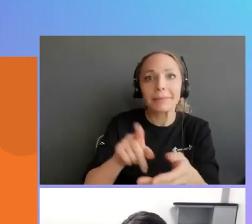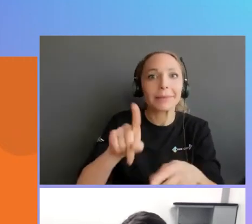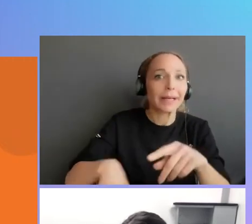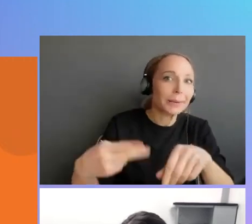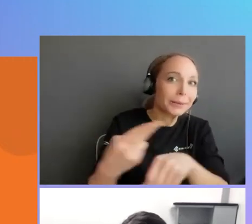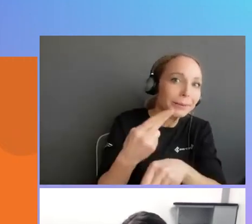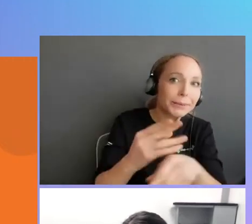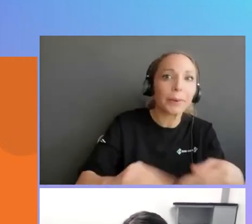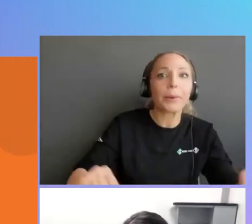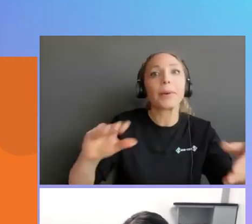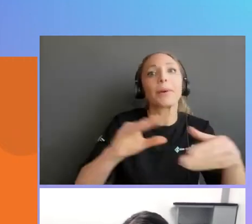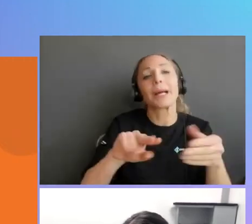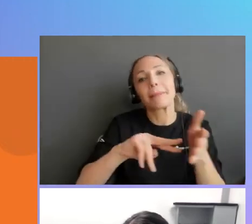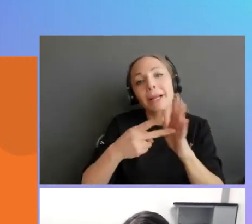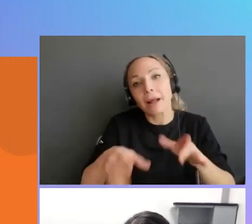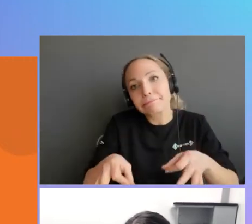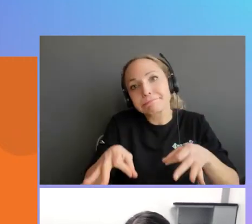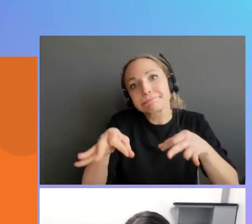So,